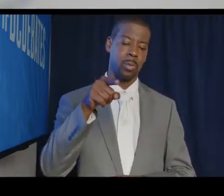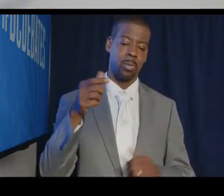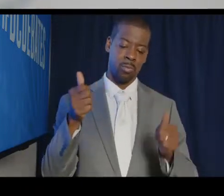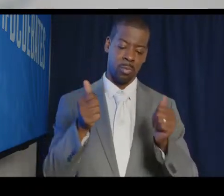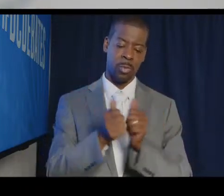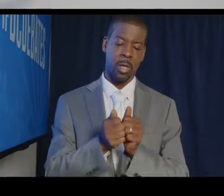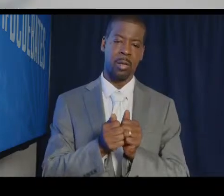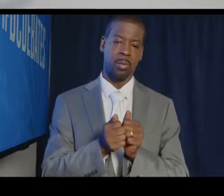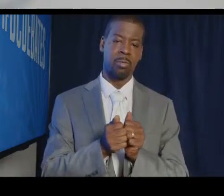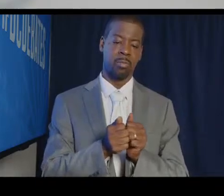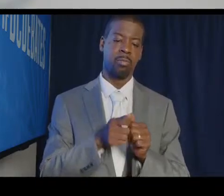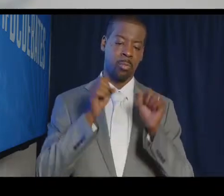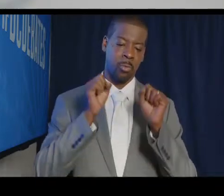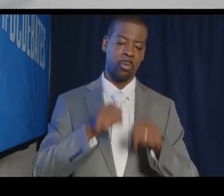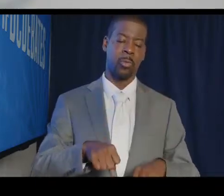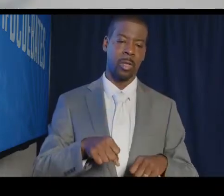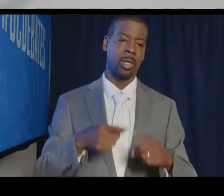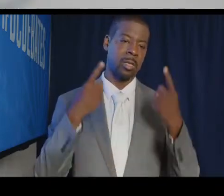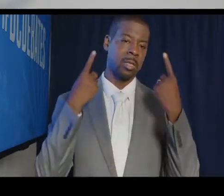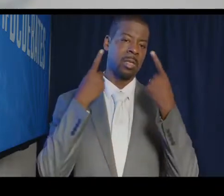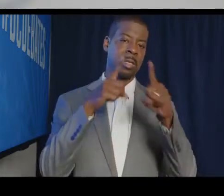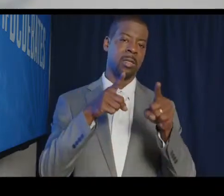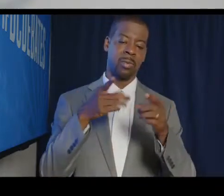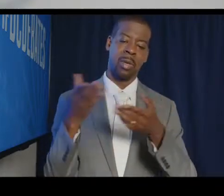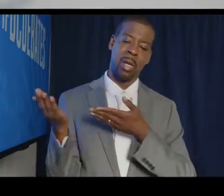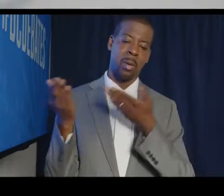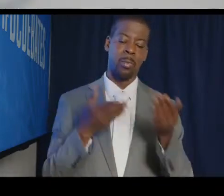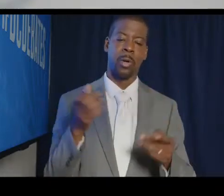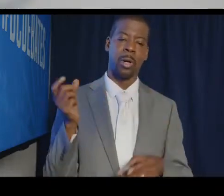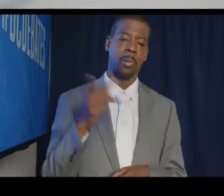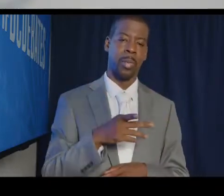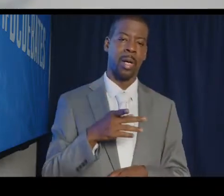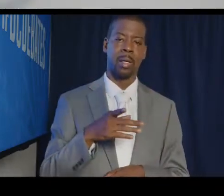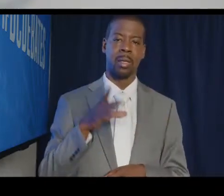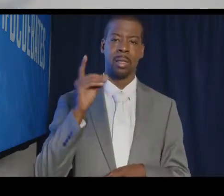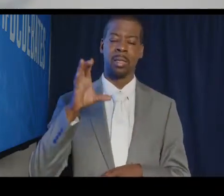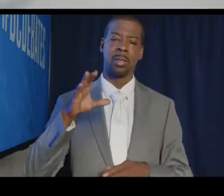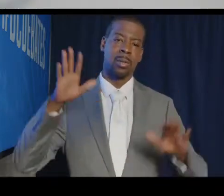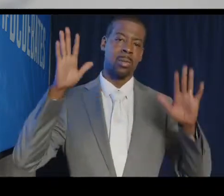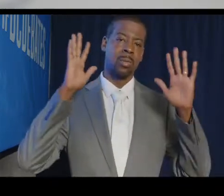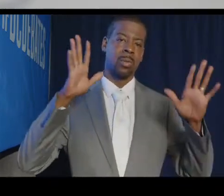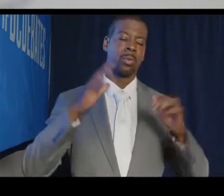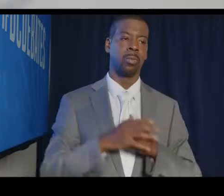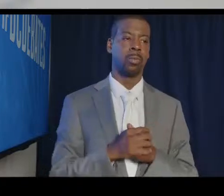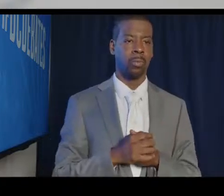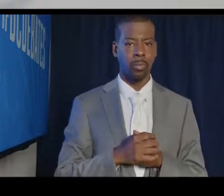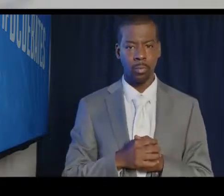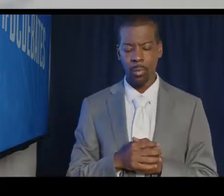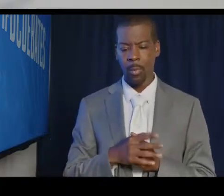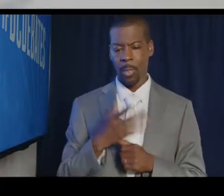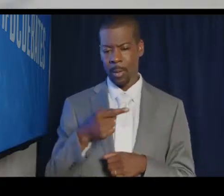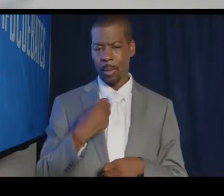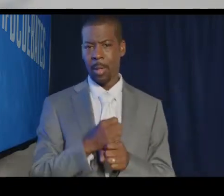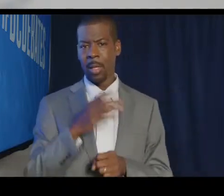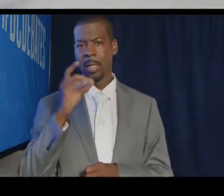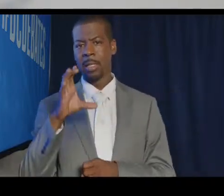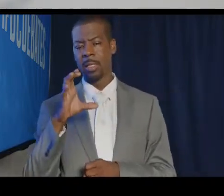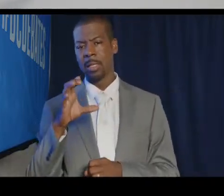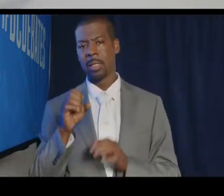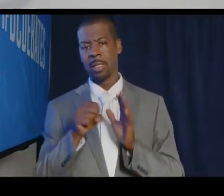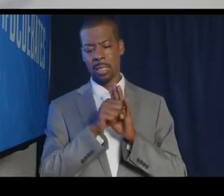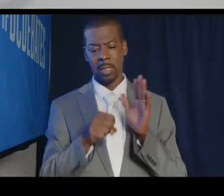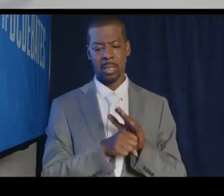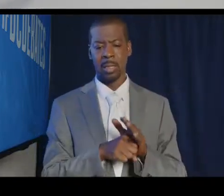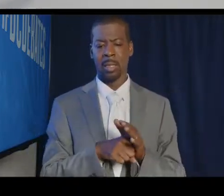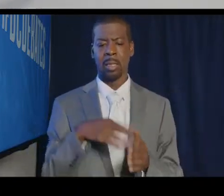this job together and bring what you need back to the council and bring the council back to you. We want to talk about statehood. We want to work on violence and interrupting